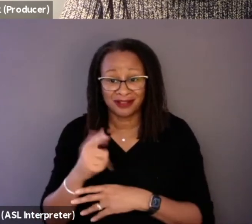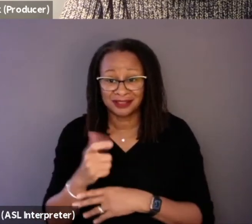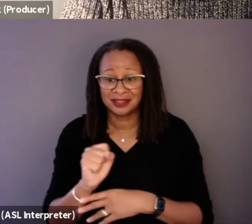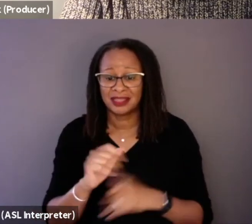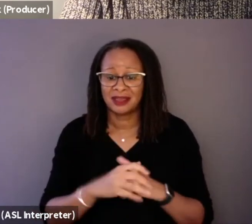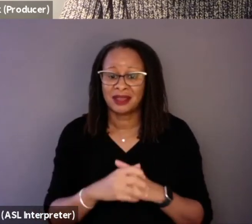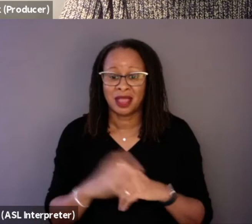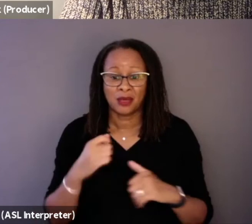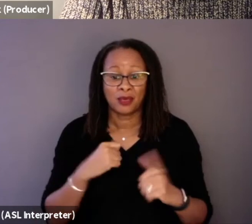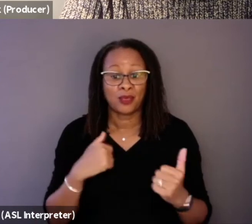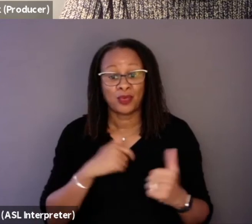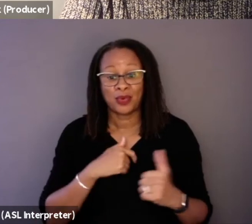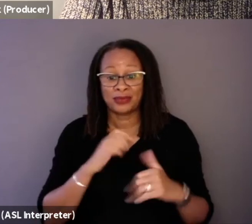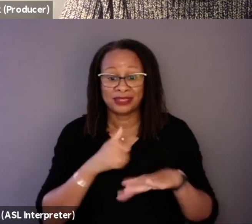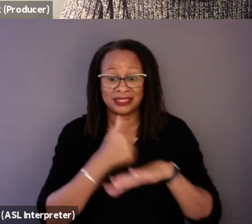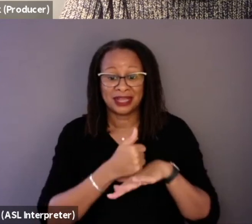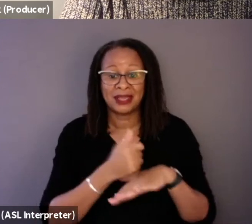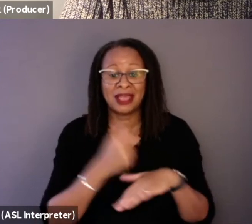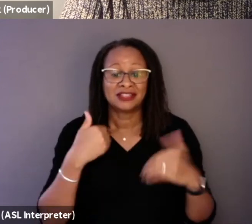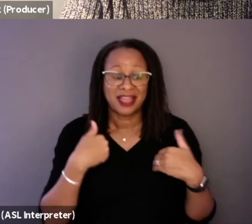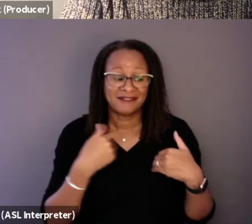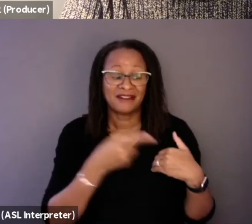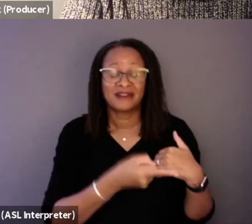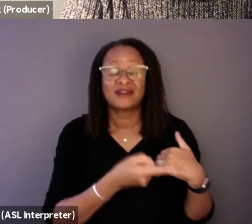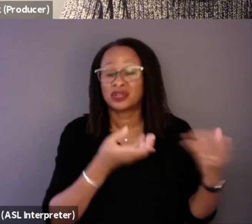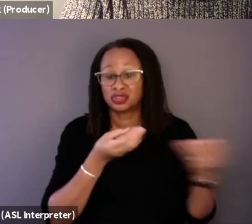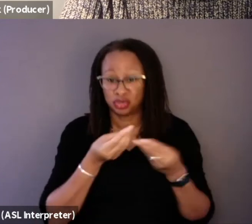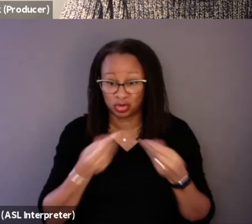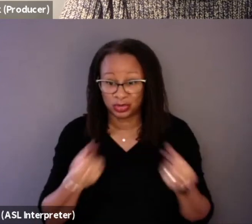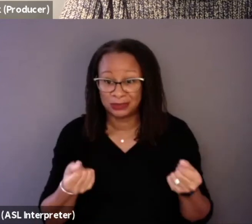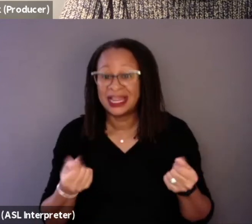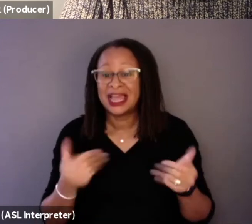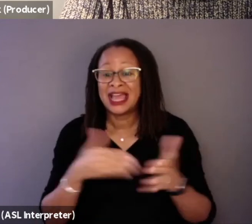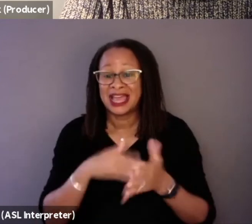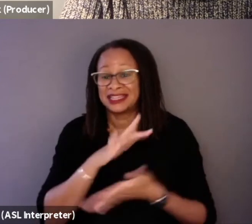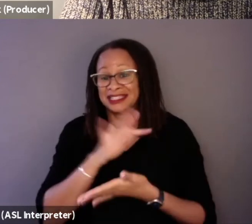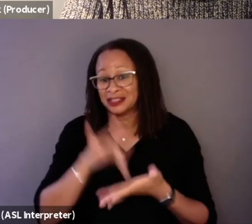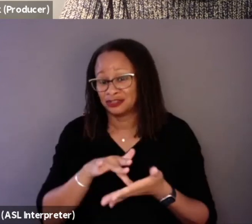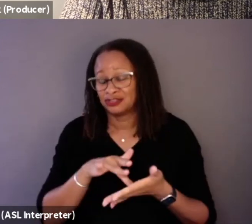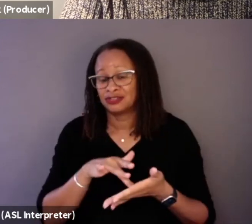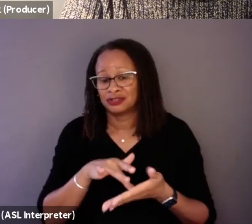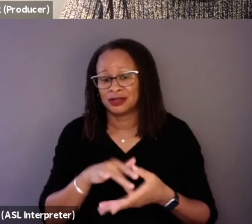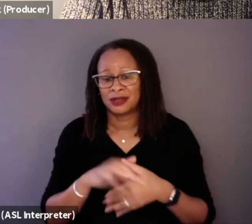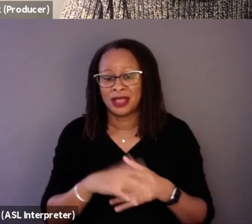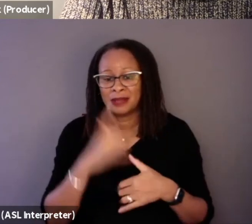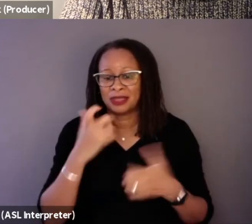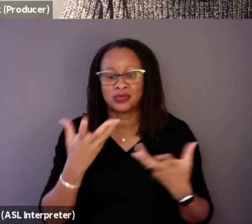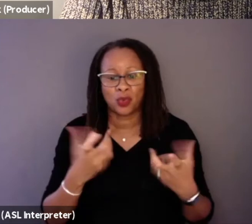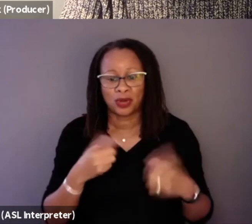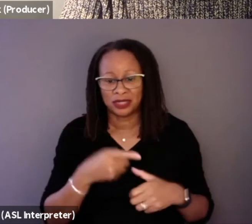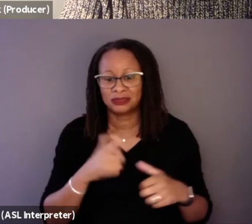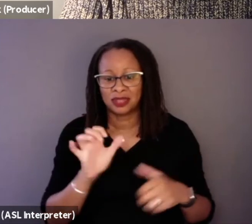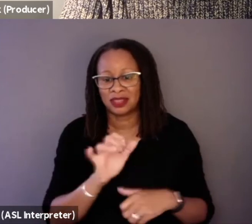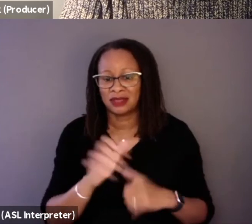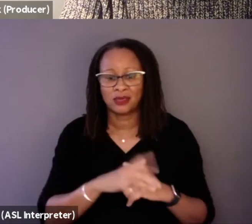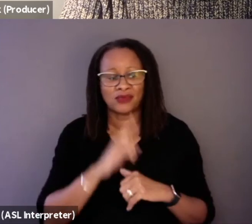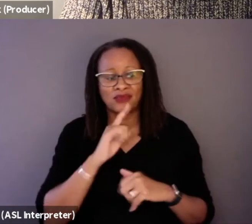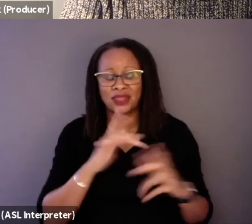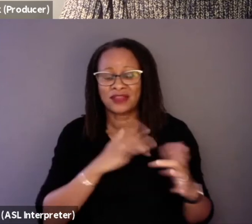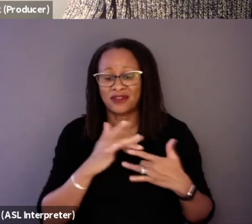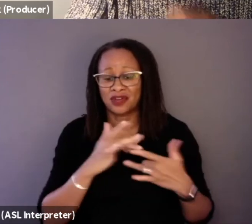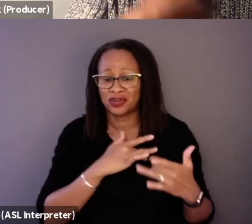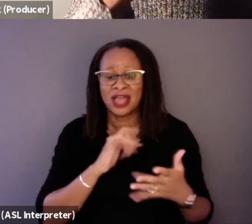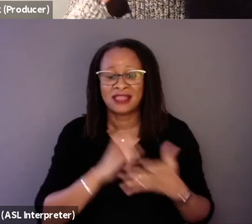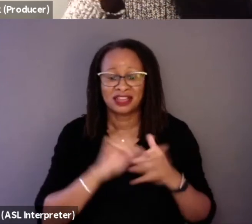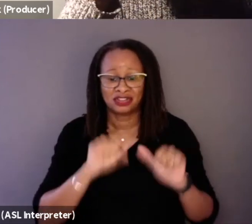we arranged for him to have treatment at a center because we wanted him to, we were really worried that he